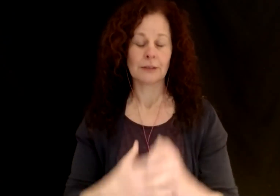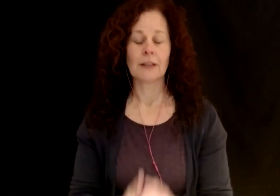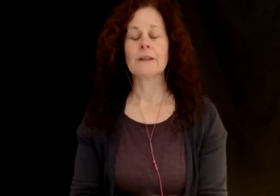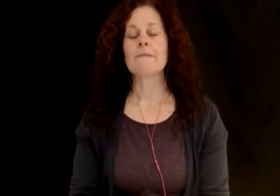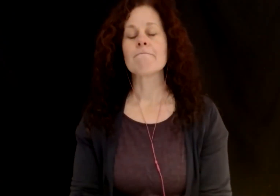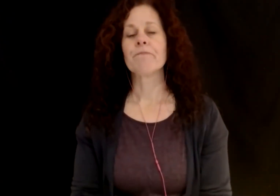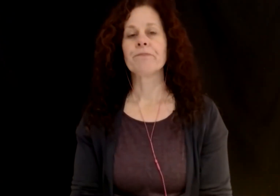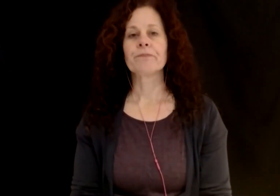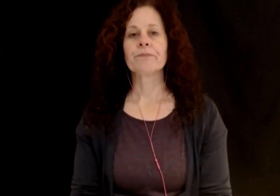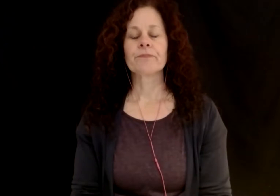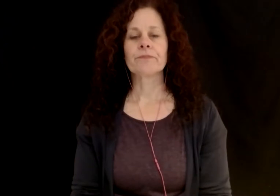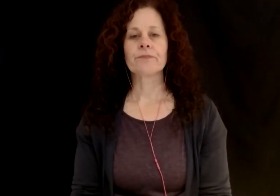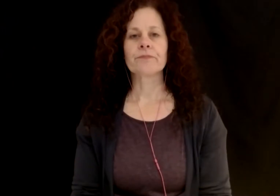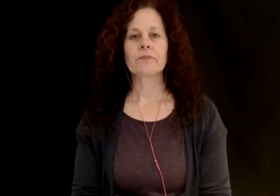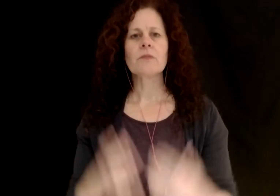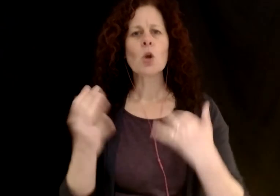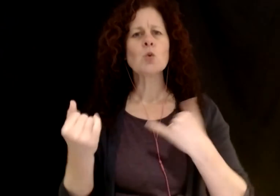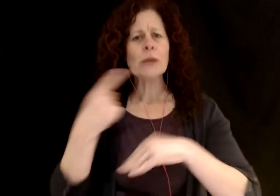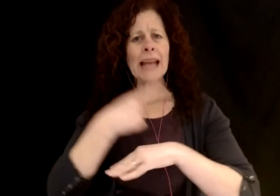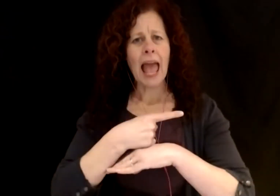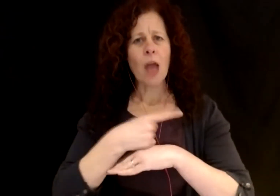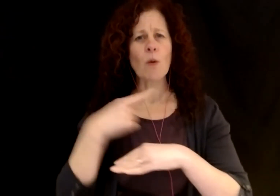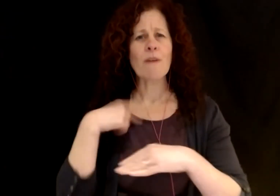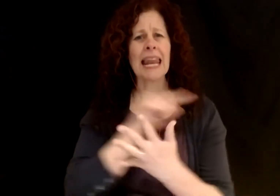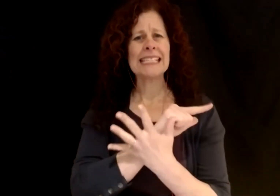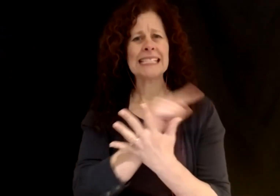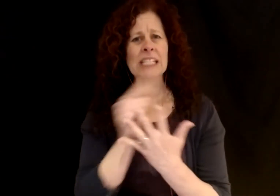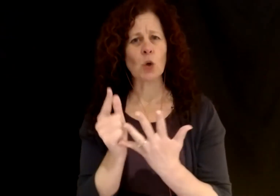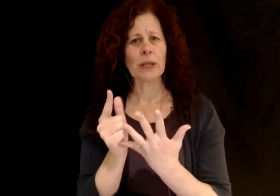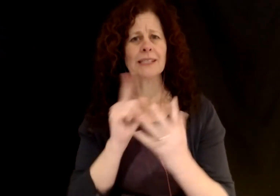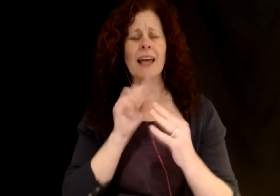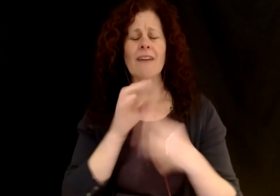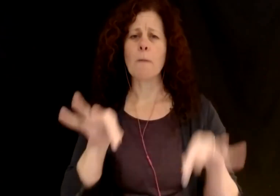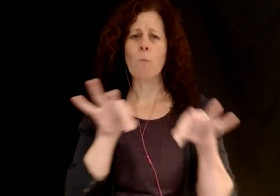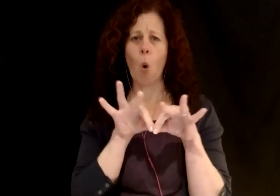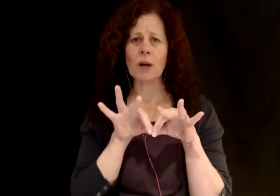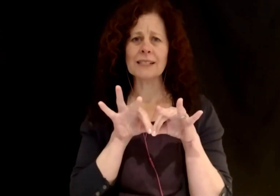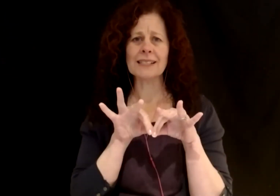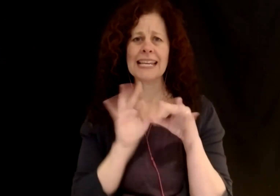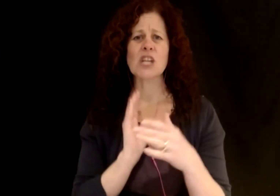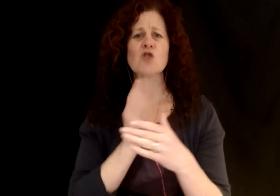is a series of very important interventions, and those build off of